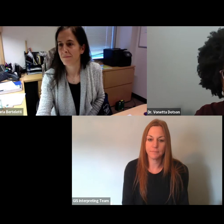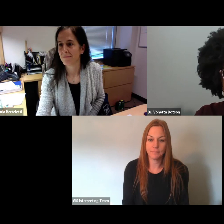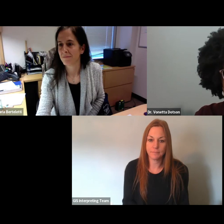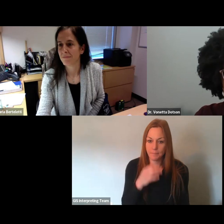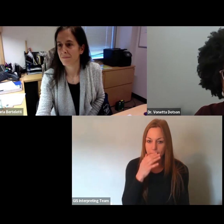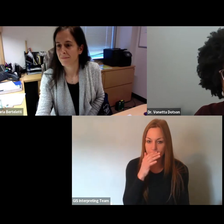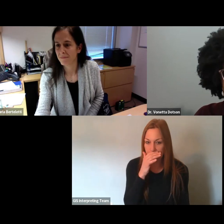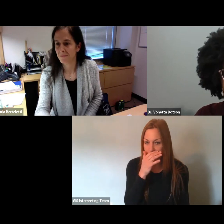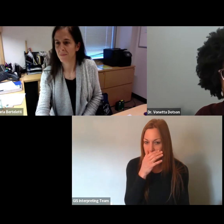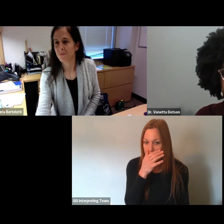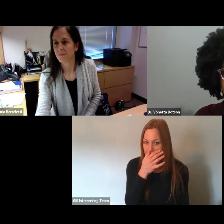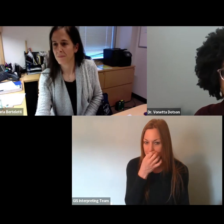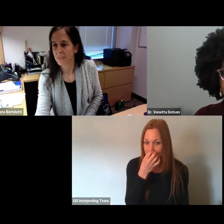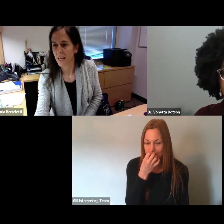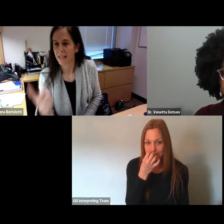Hey, hello everyone.